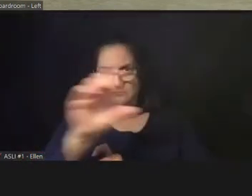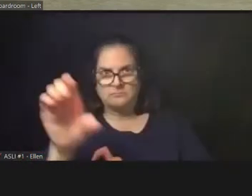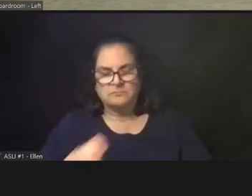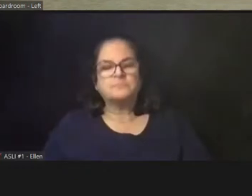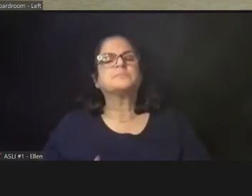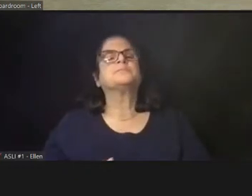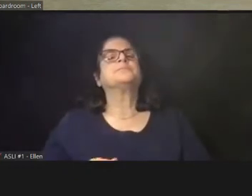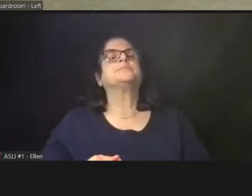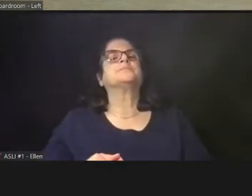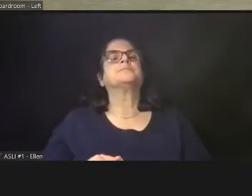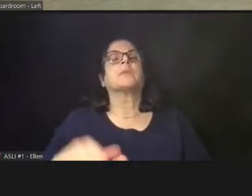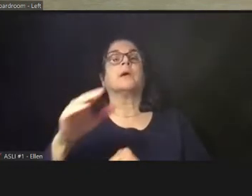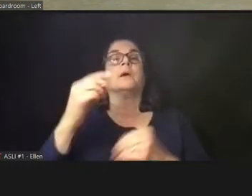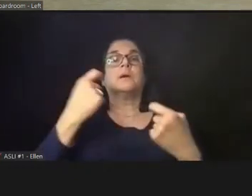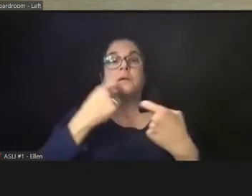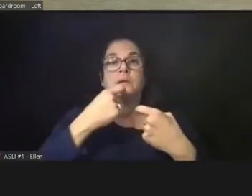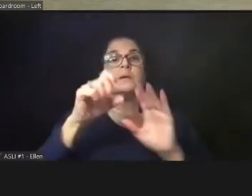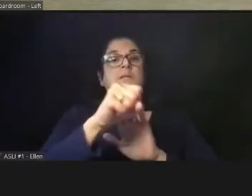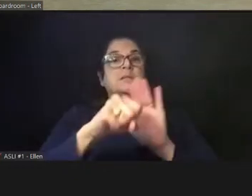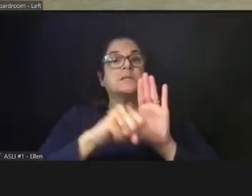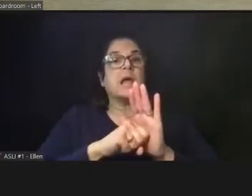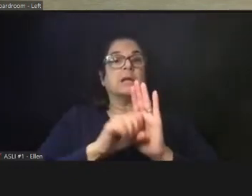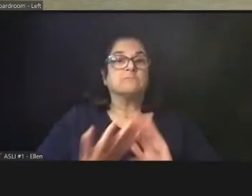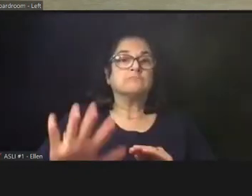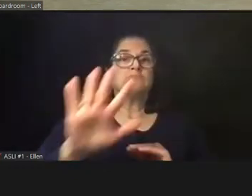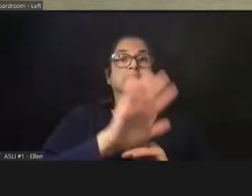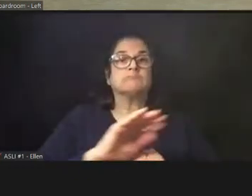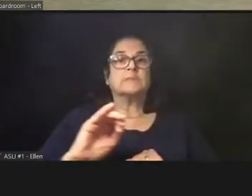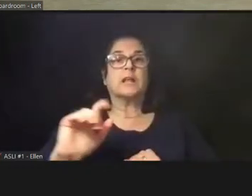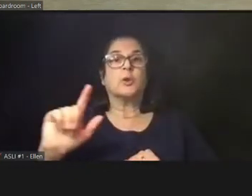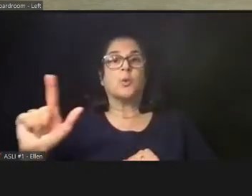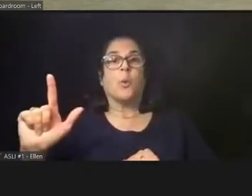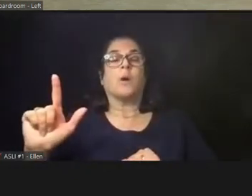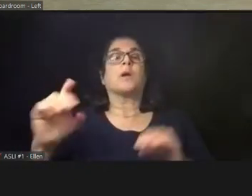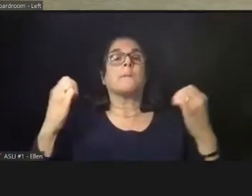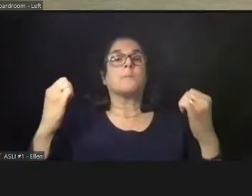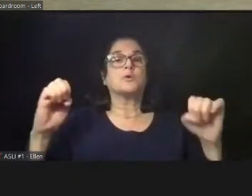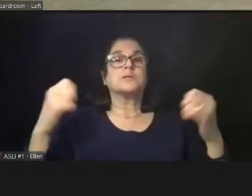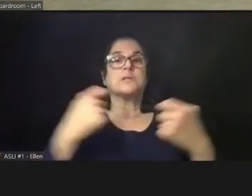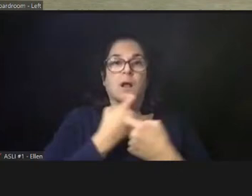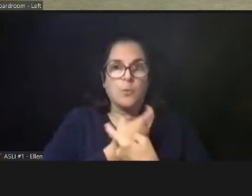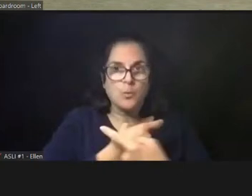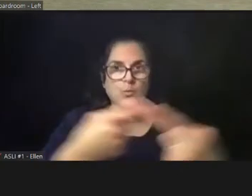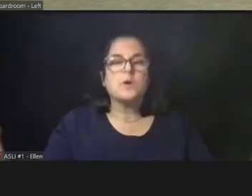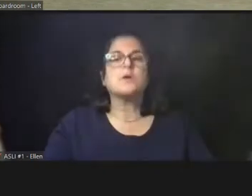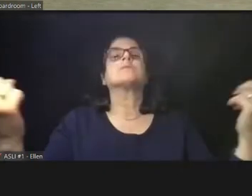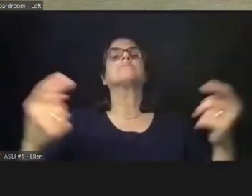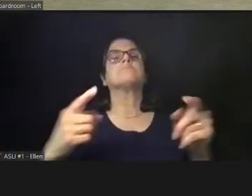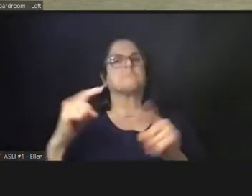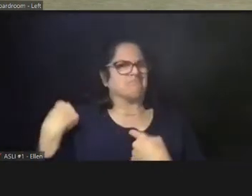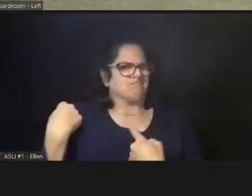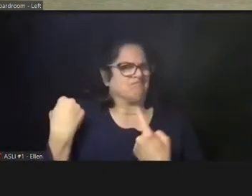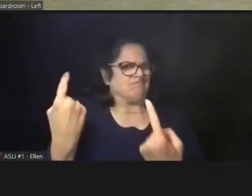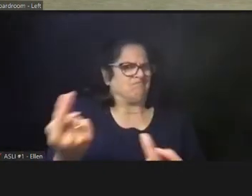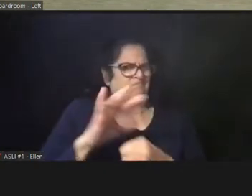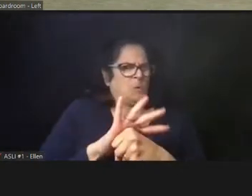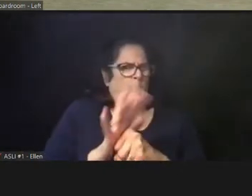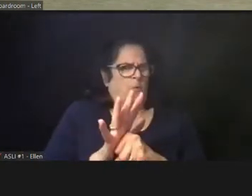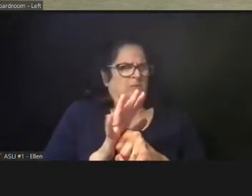pandemic, which has been renewed from month to month since the start of the pandemic. Pursuant to Section 7E of the Open Meetings